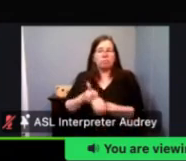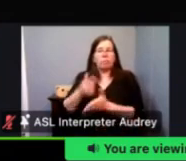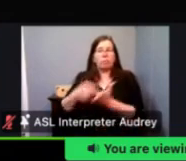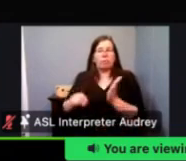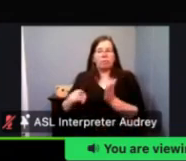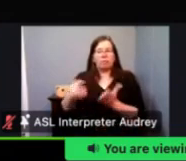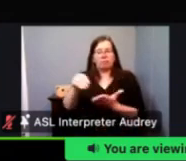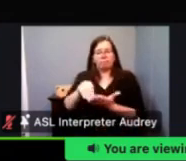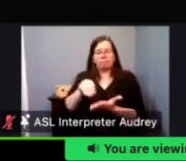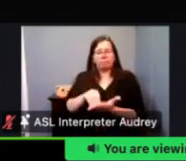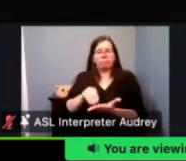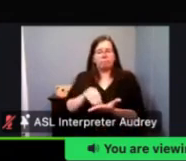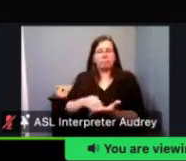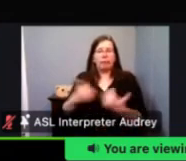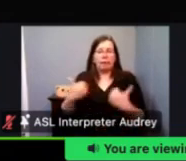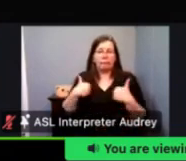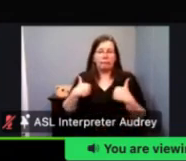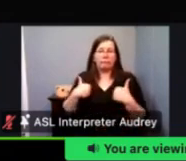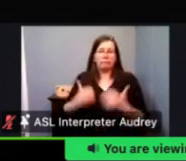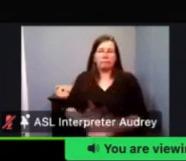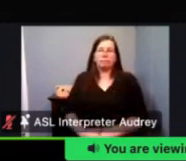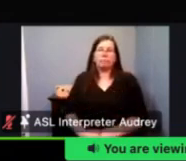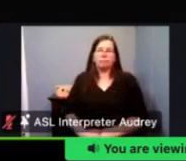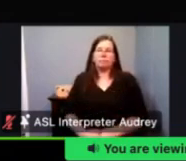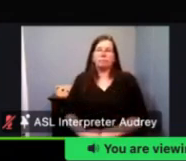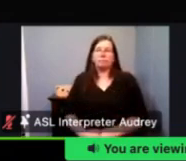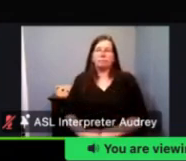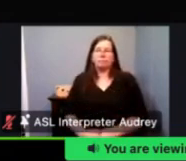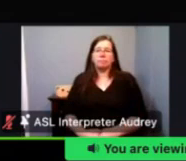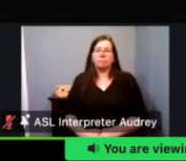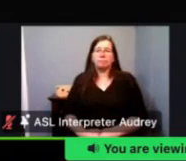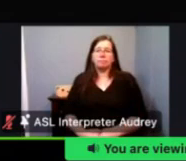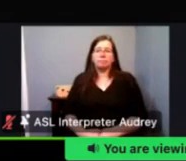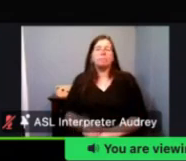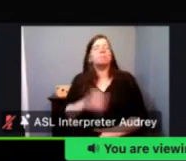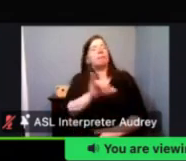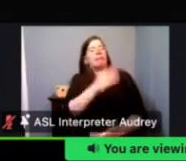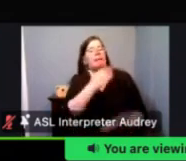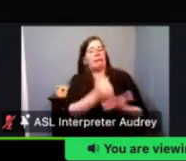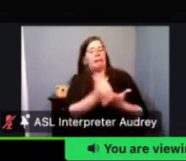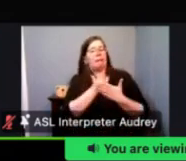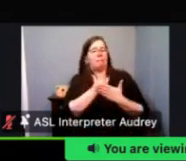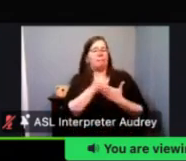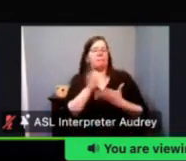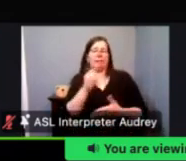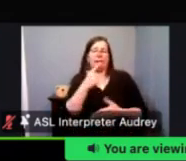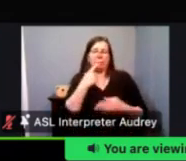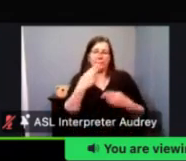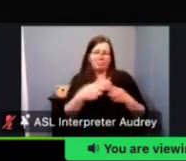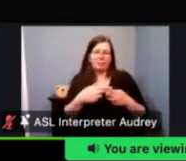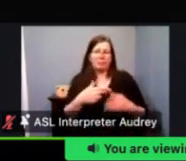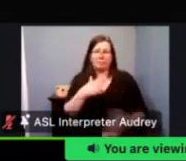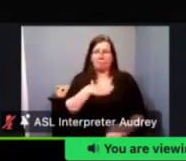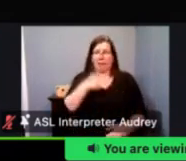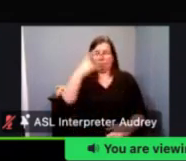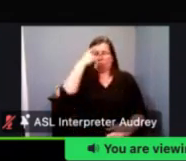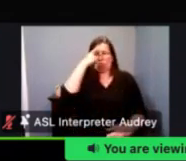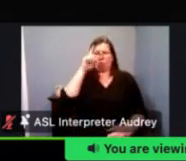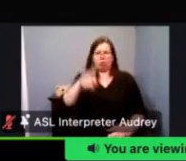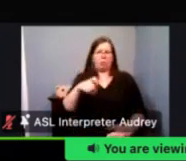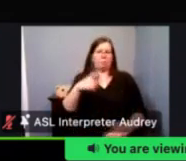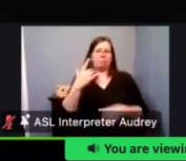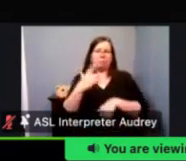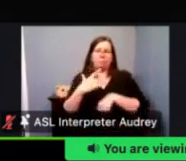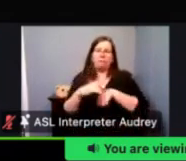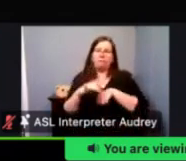accommodations people have instead of that. That is so helpful, because like I said, in my mind, it's like we just should make it